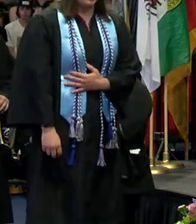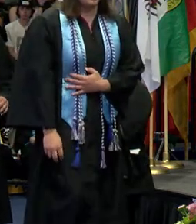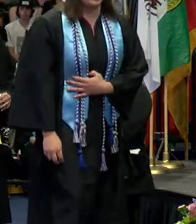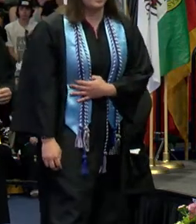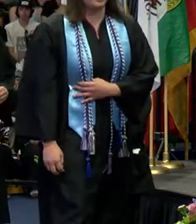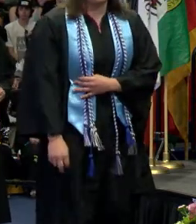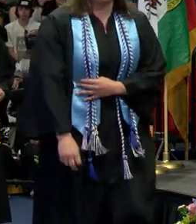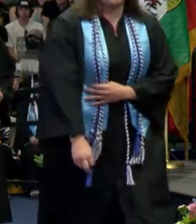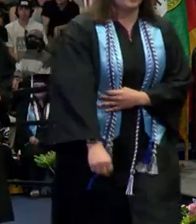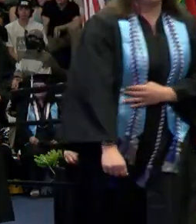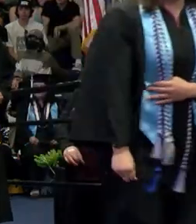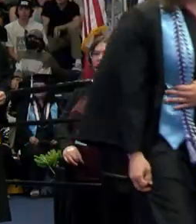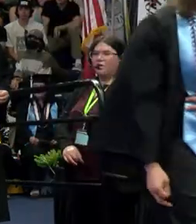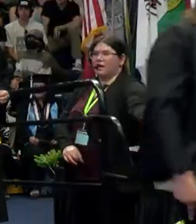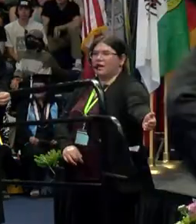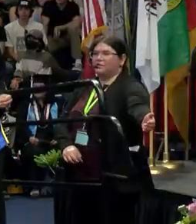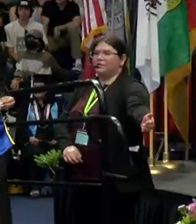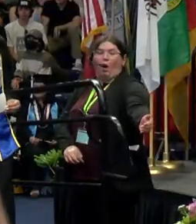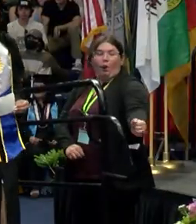Laura Beth Geringer.